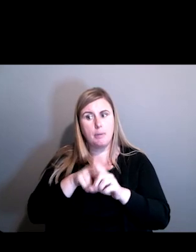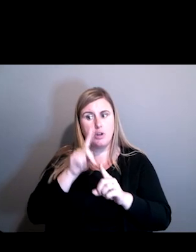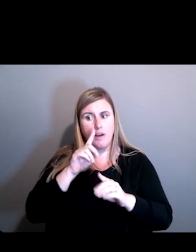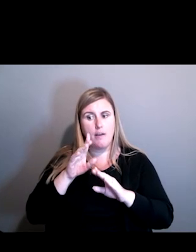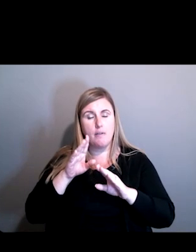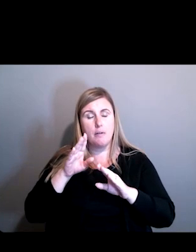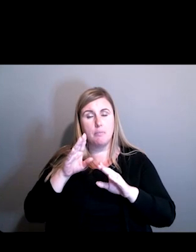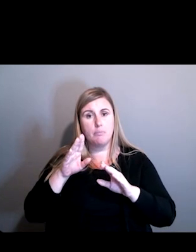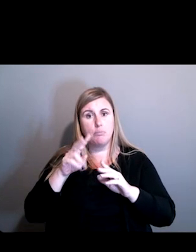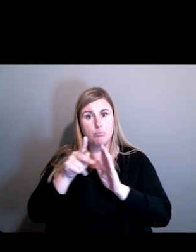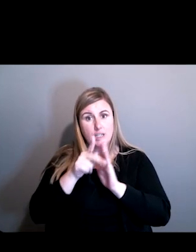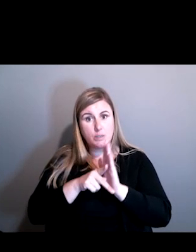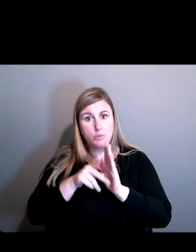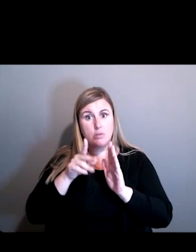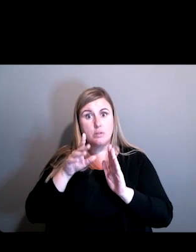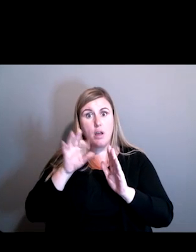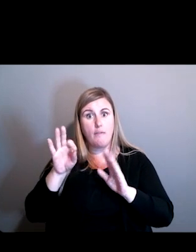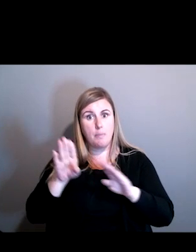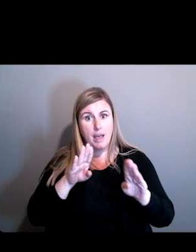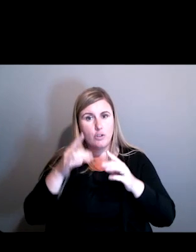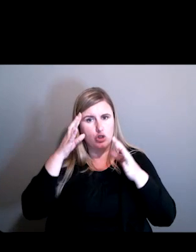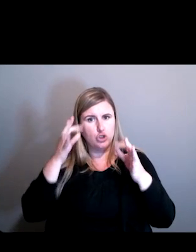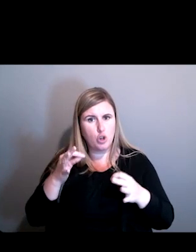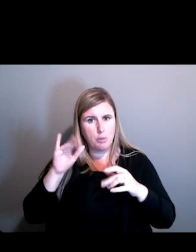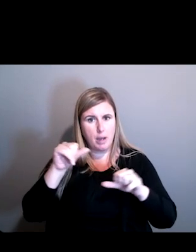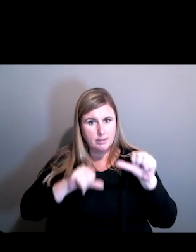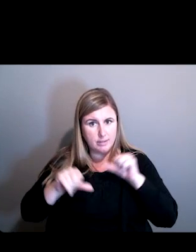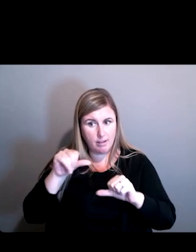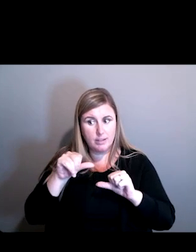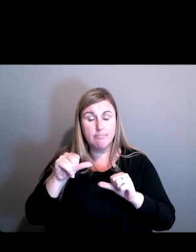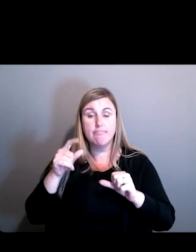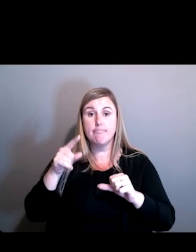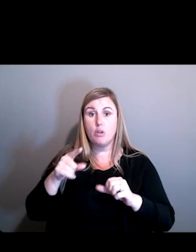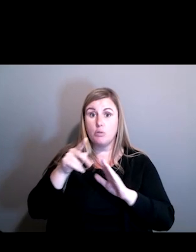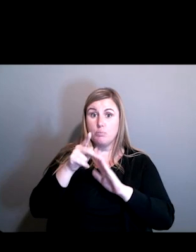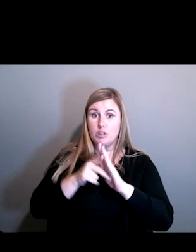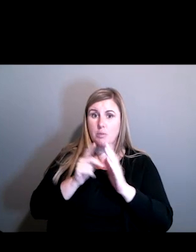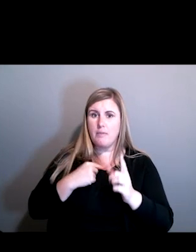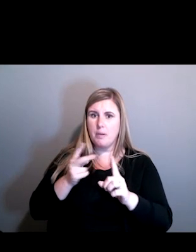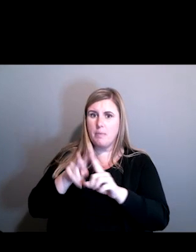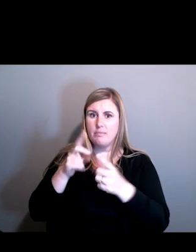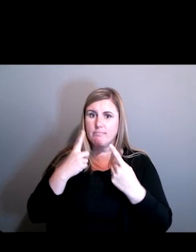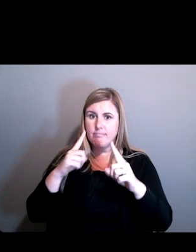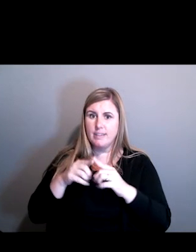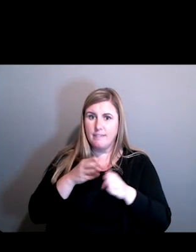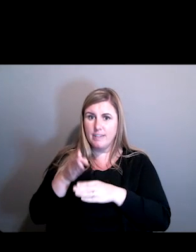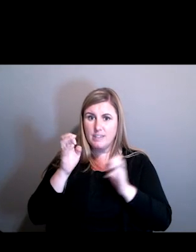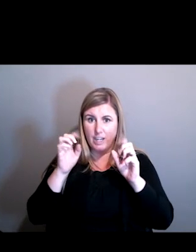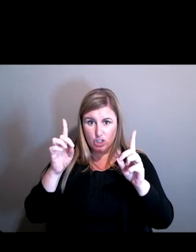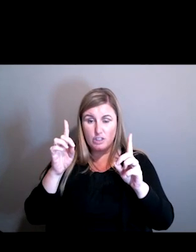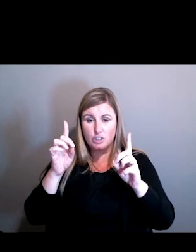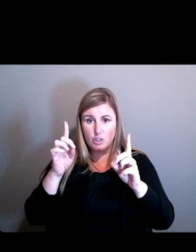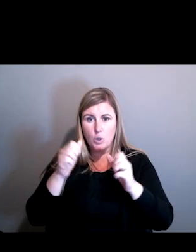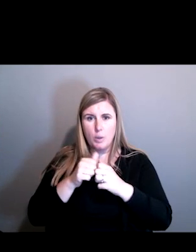of behavior and determined by science. And these principles have been successfully applied in the field of education,